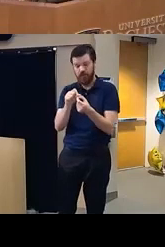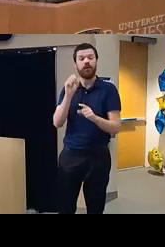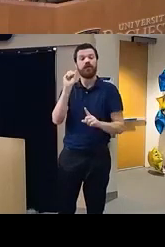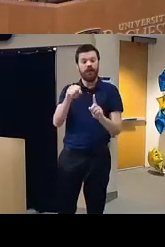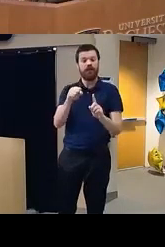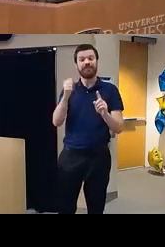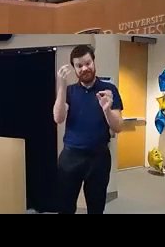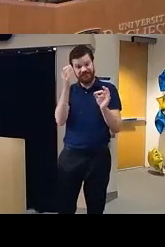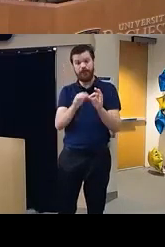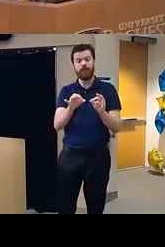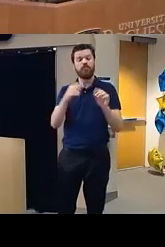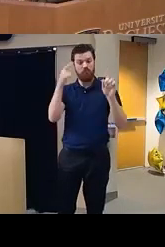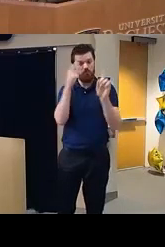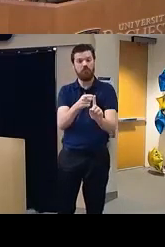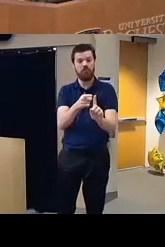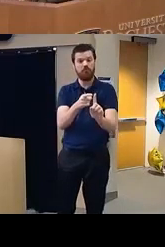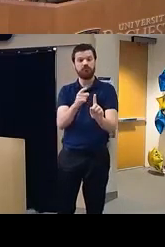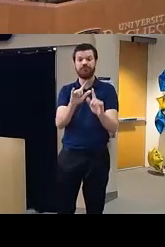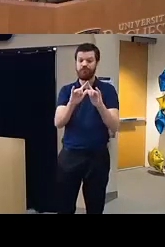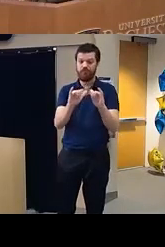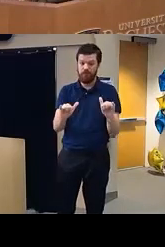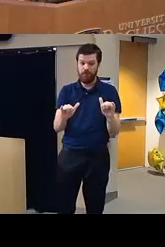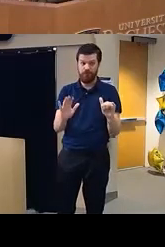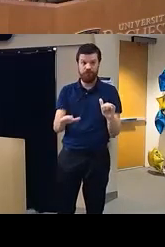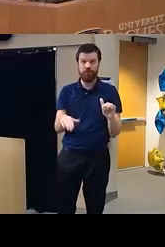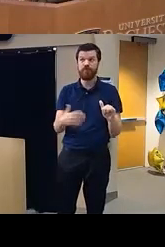simplifying, but it's also like, okay, you know what, like you,